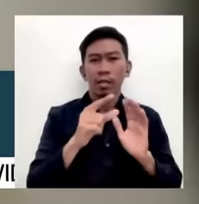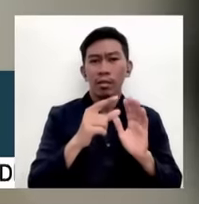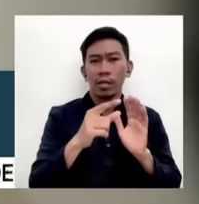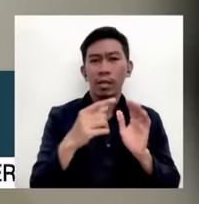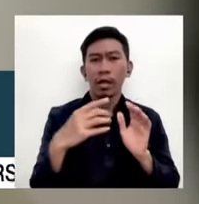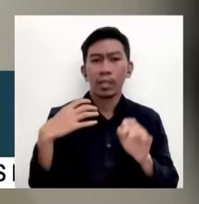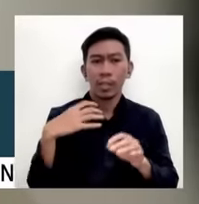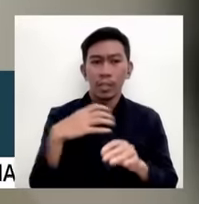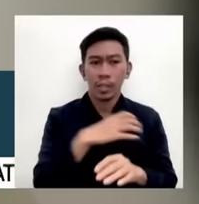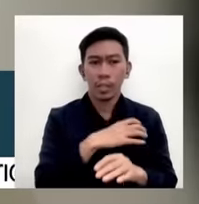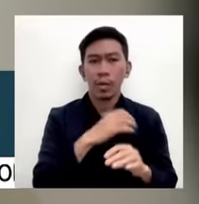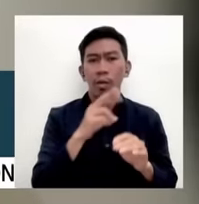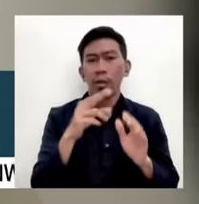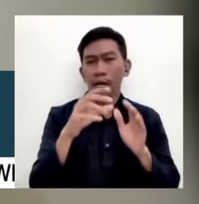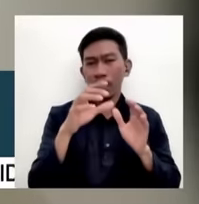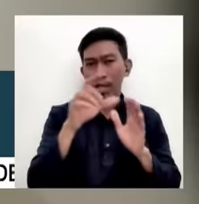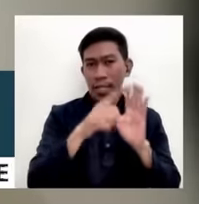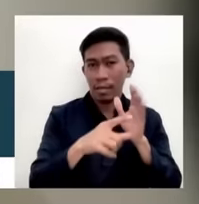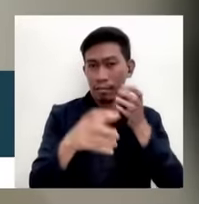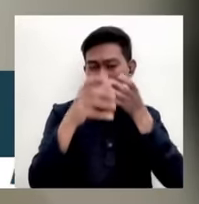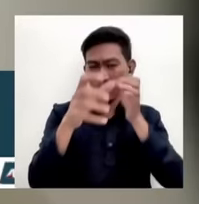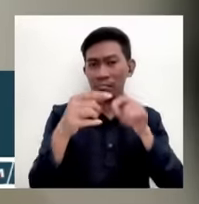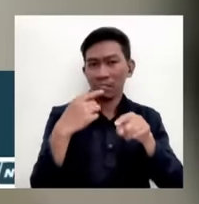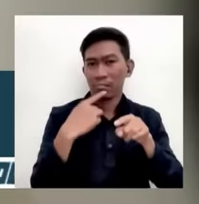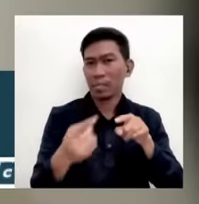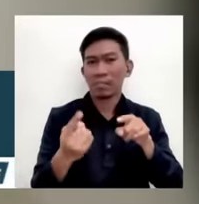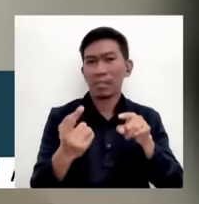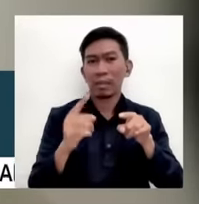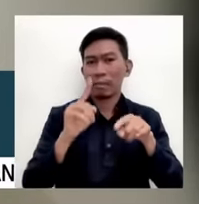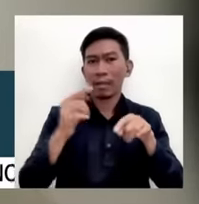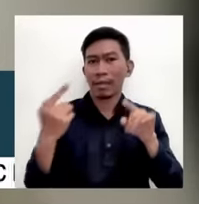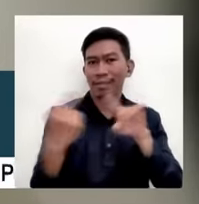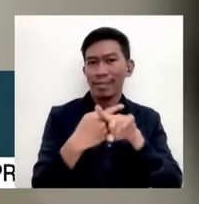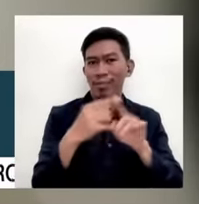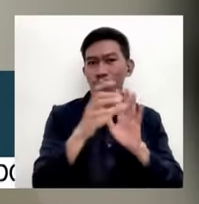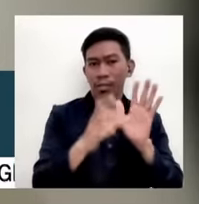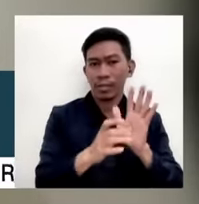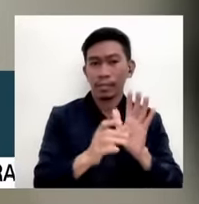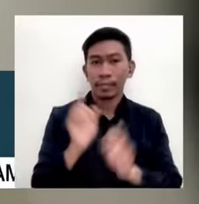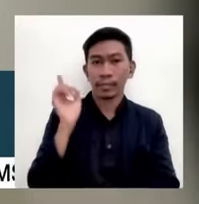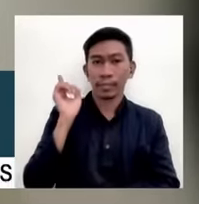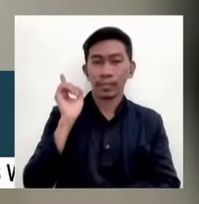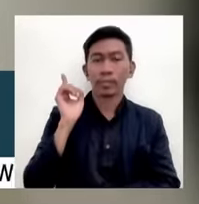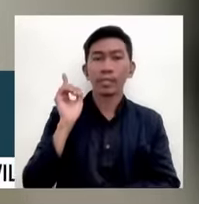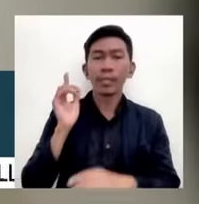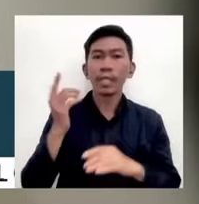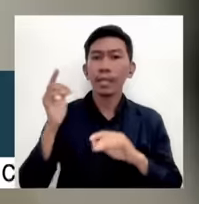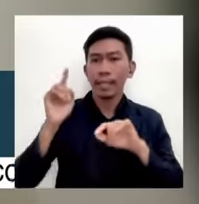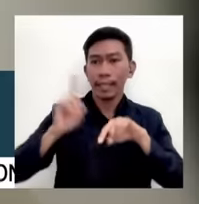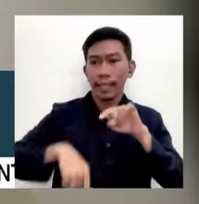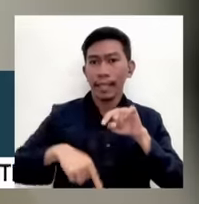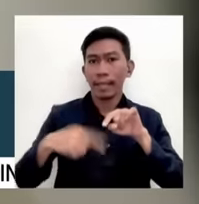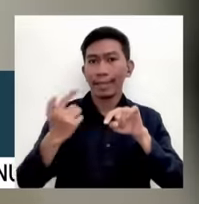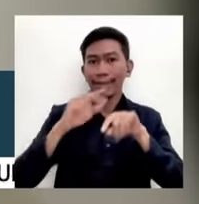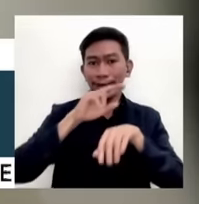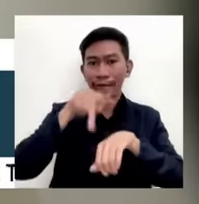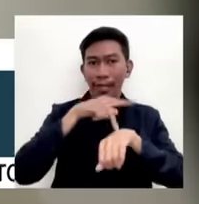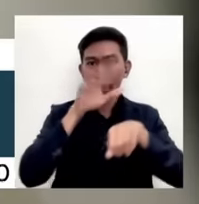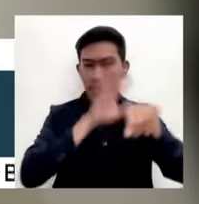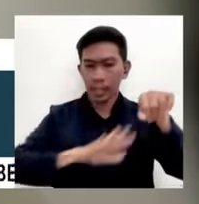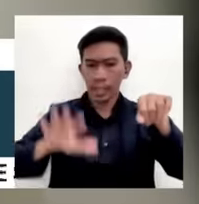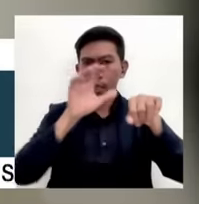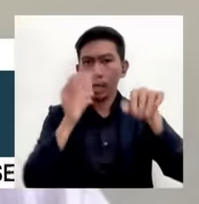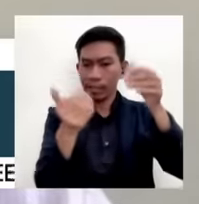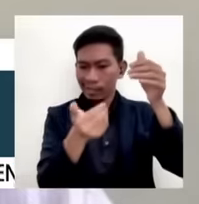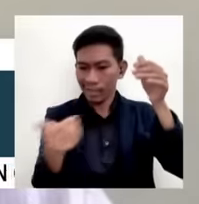Constitution. Legally, we cannot declare an area of the Philippines separate from the Republic of the Philippines. So yan is a crime, no,